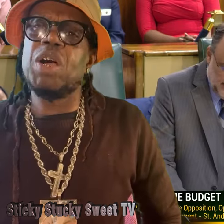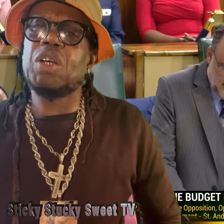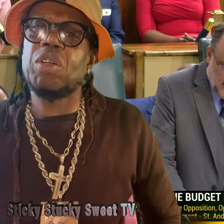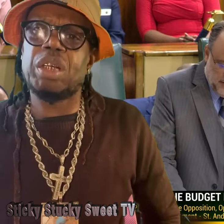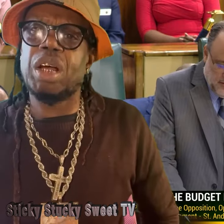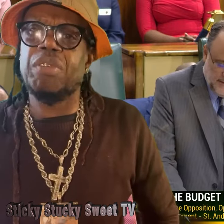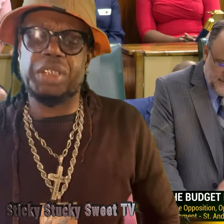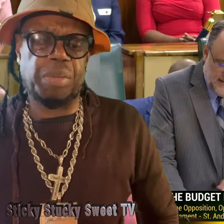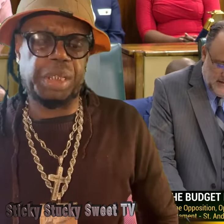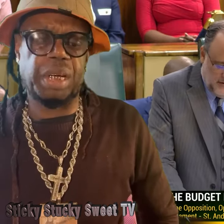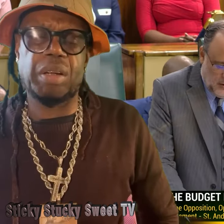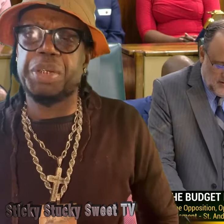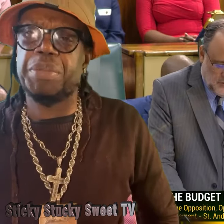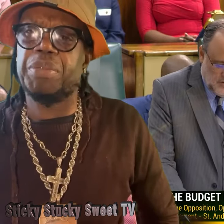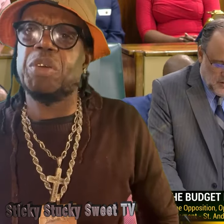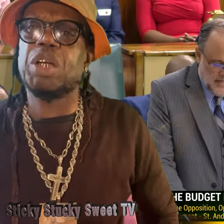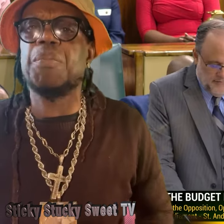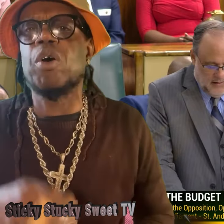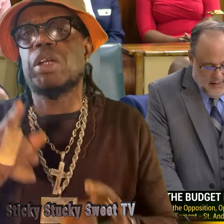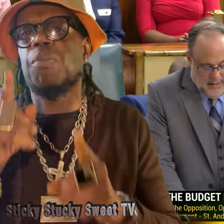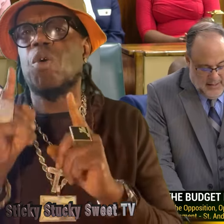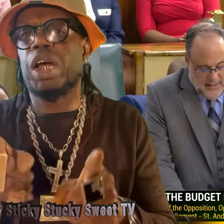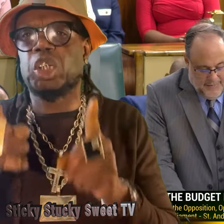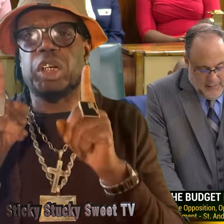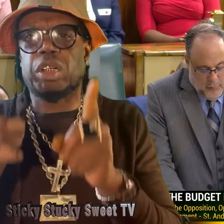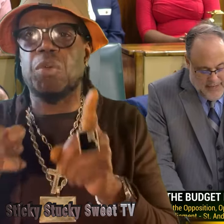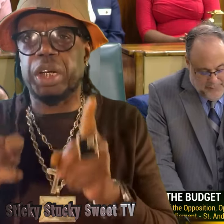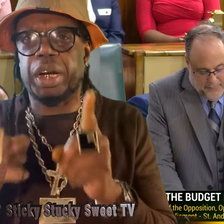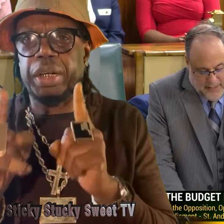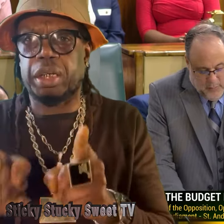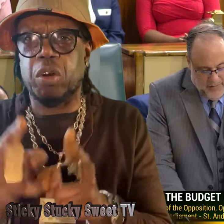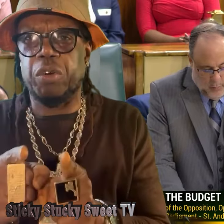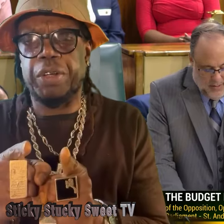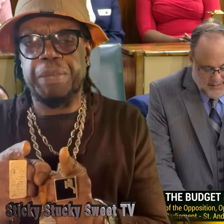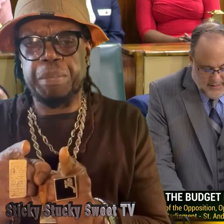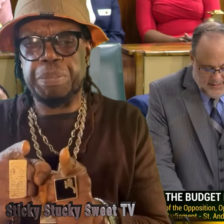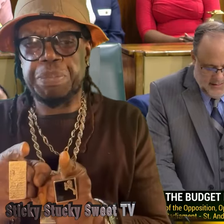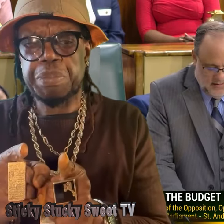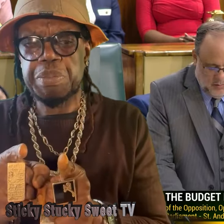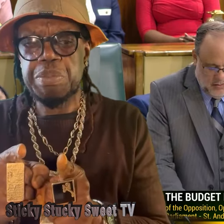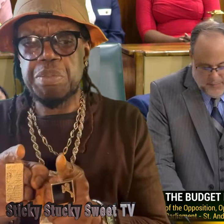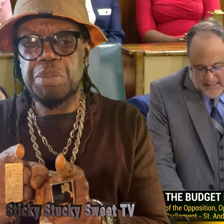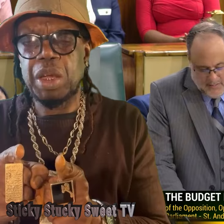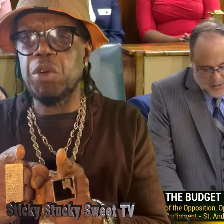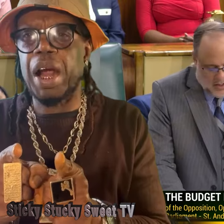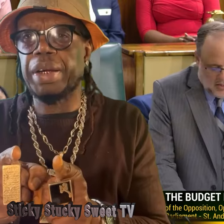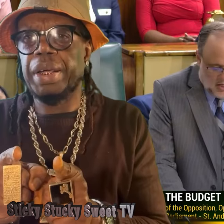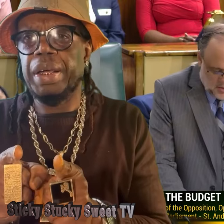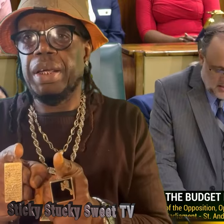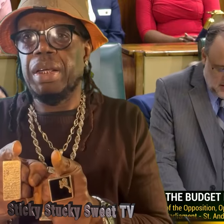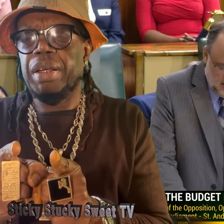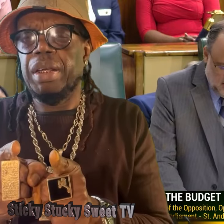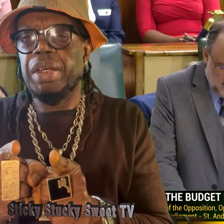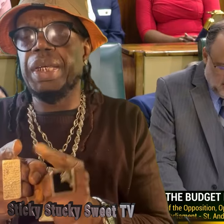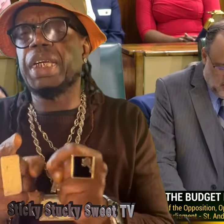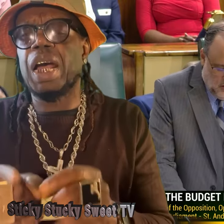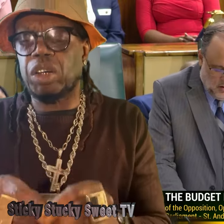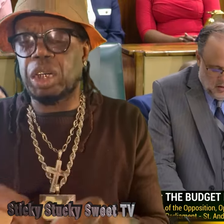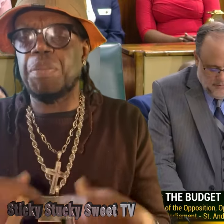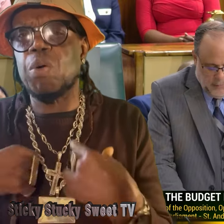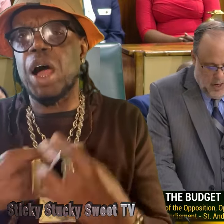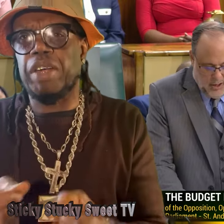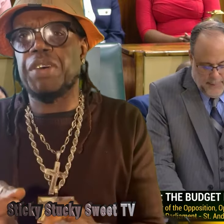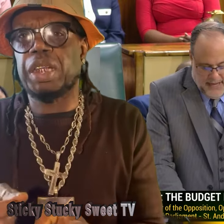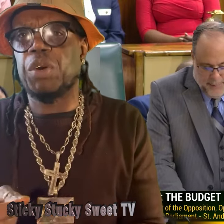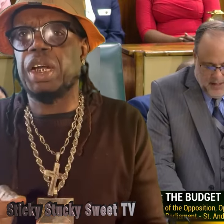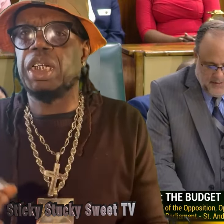I really want to cuss now. Let me tell you something, man. I want to bore some hole and drill some hole in this now. Right? He can't just